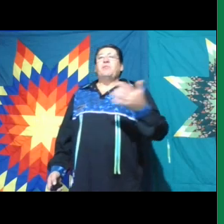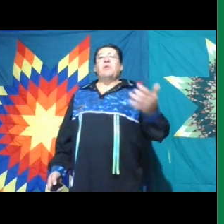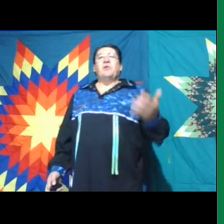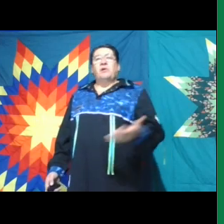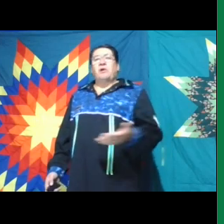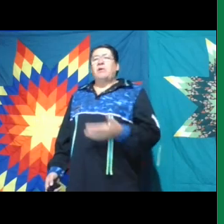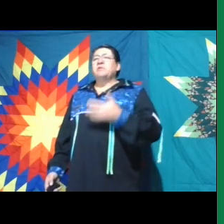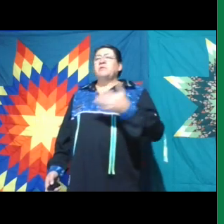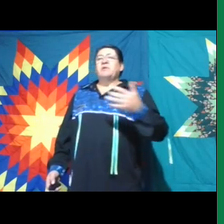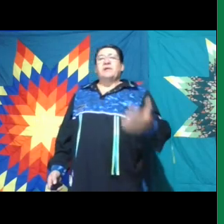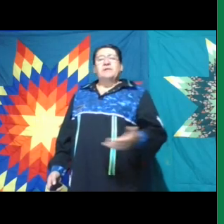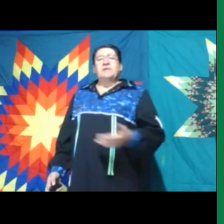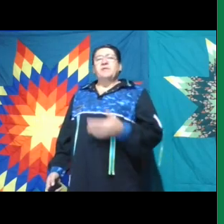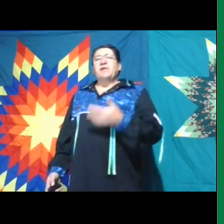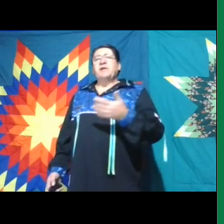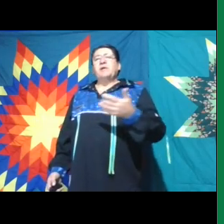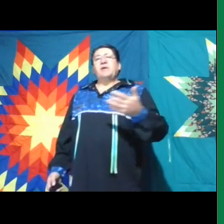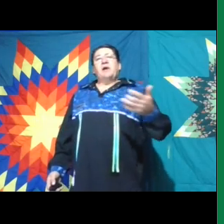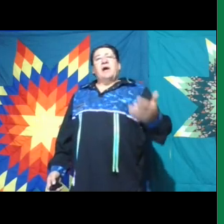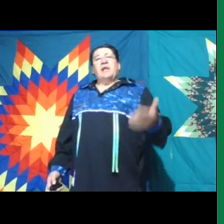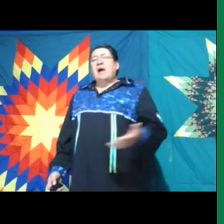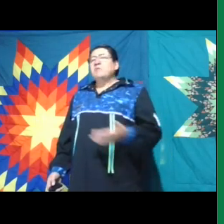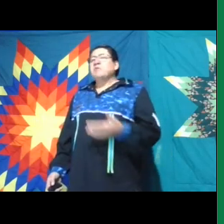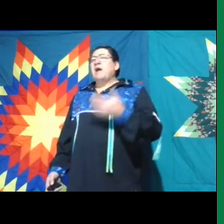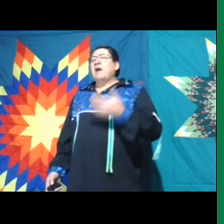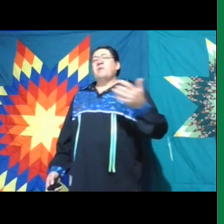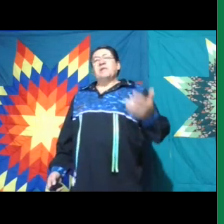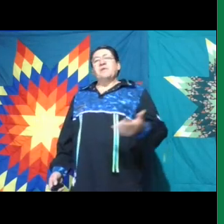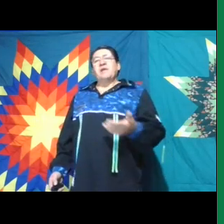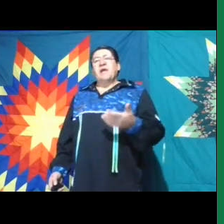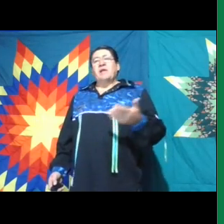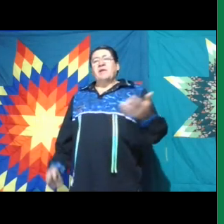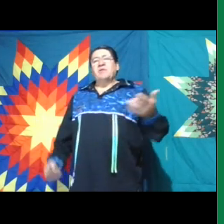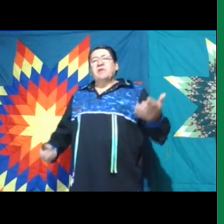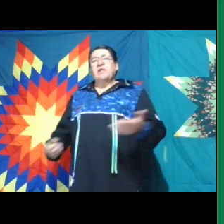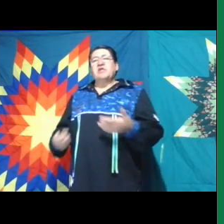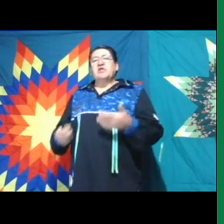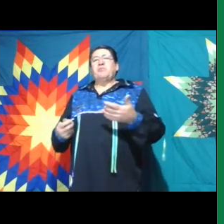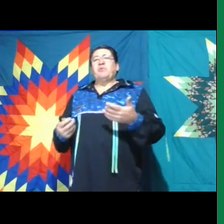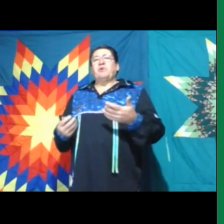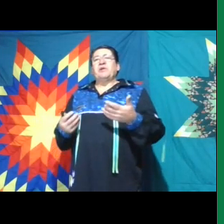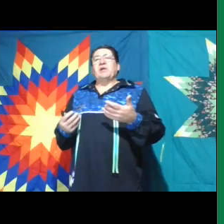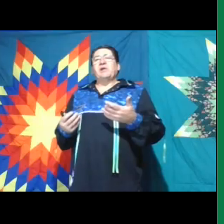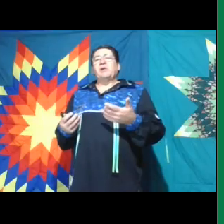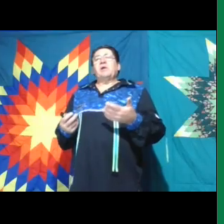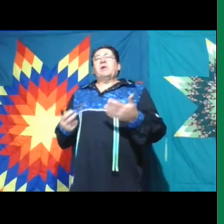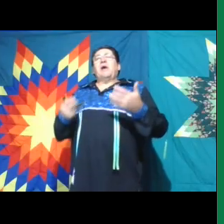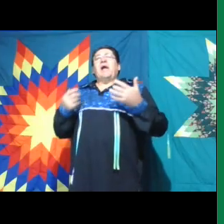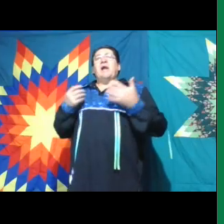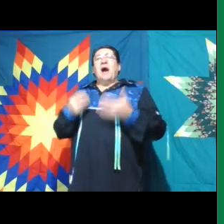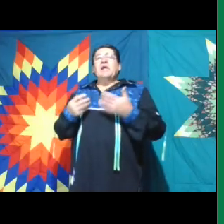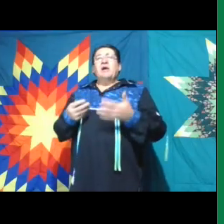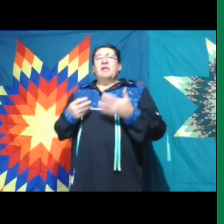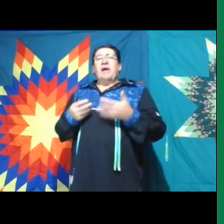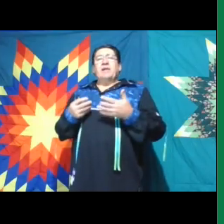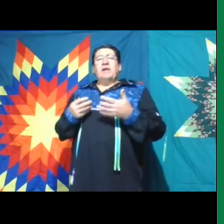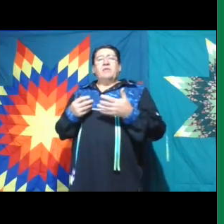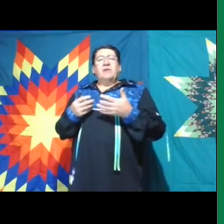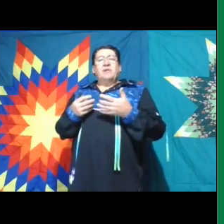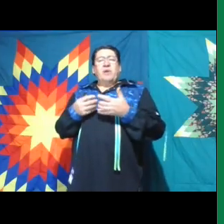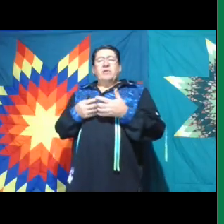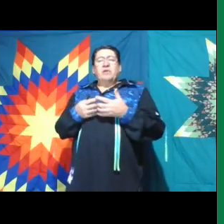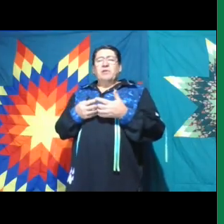is about, our culture, our history. Allow time for that storytelling or relationship building. And eye